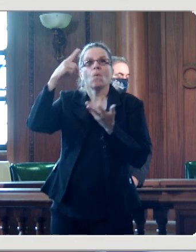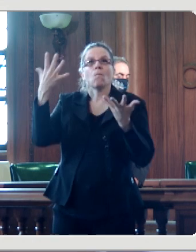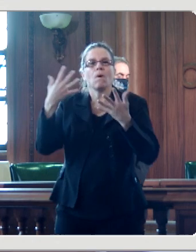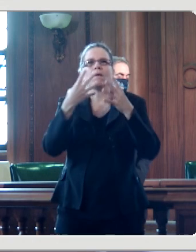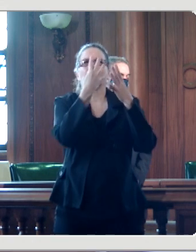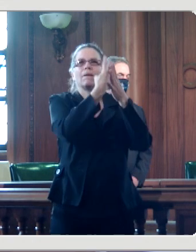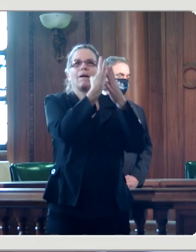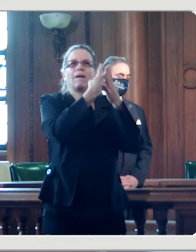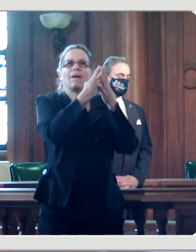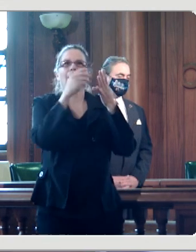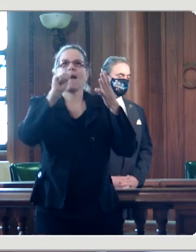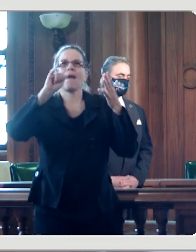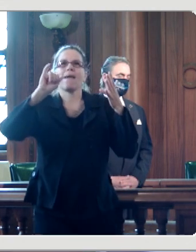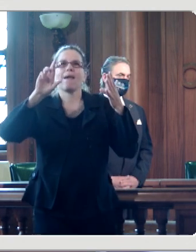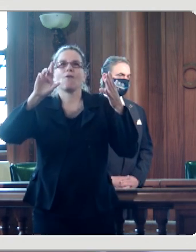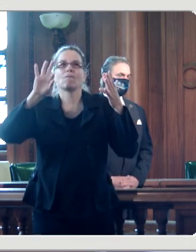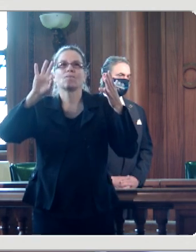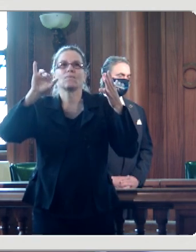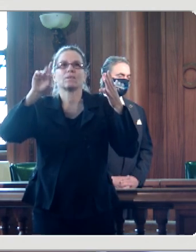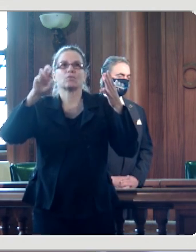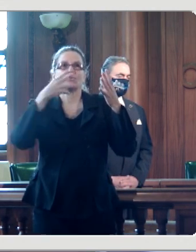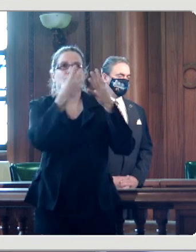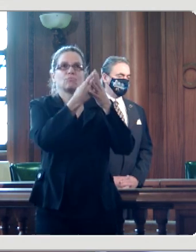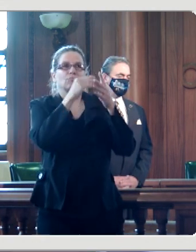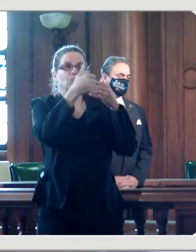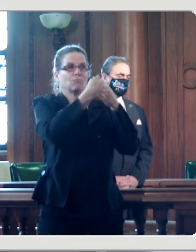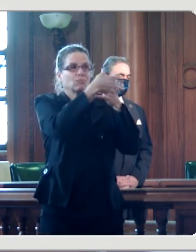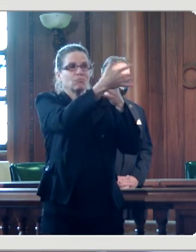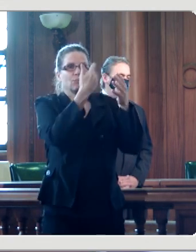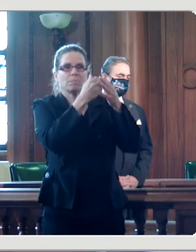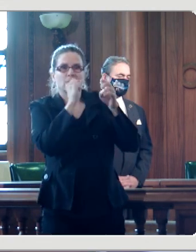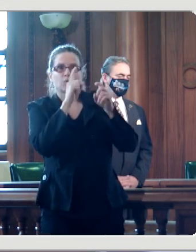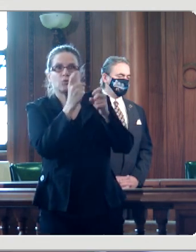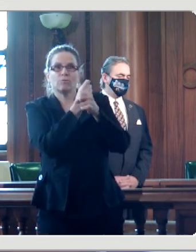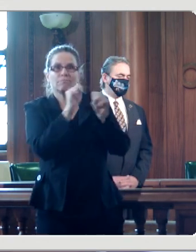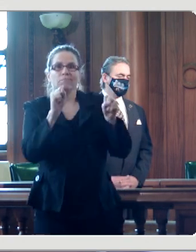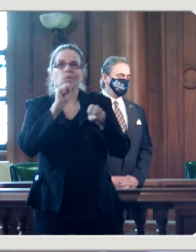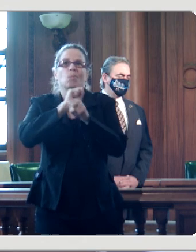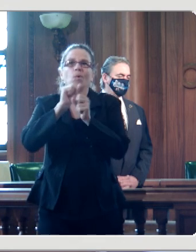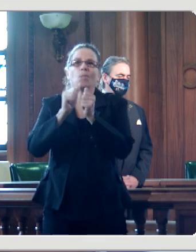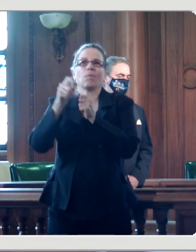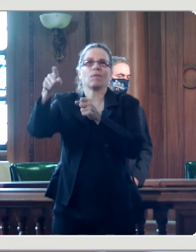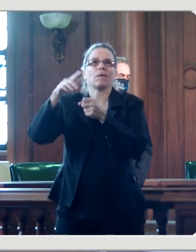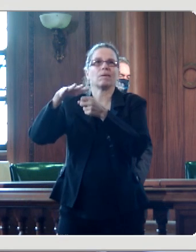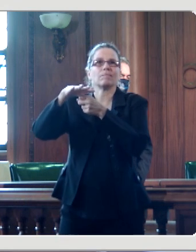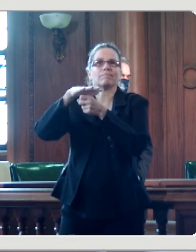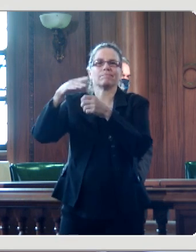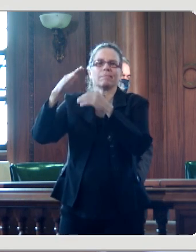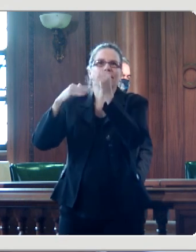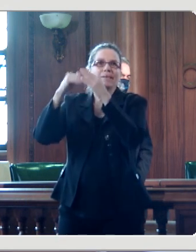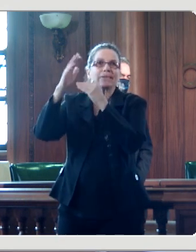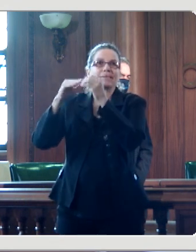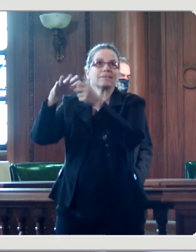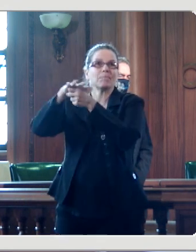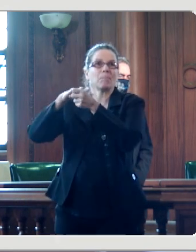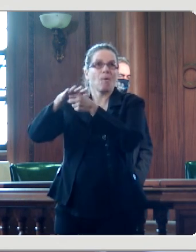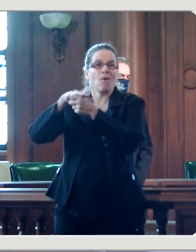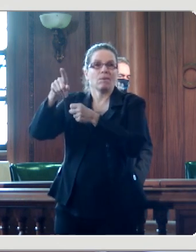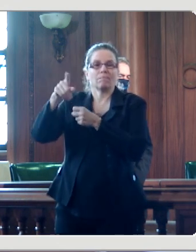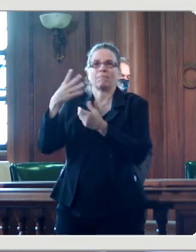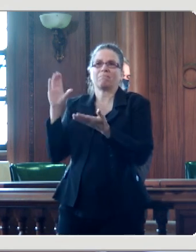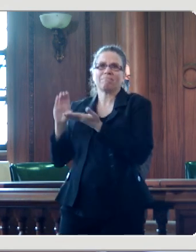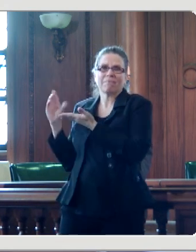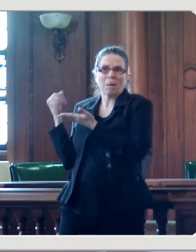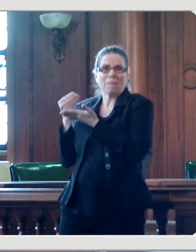And Pat Sullivan has just done a tremendous job with that, and the mayor in supporting us with that. And we're anticipating that work will be